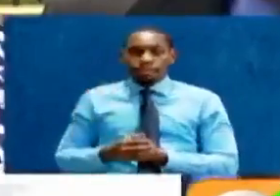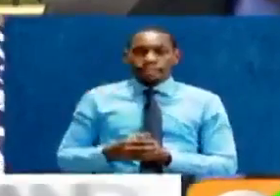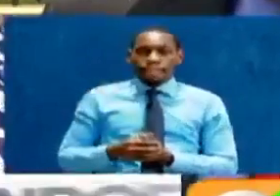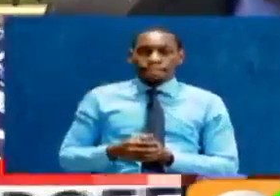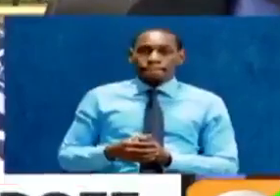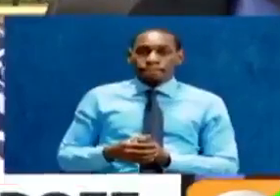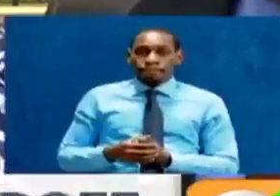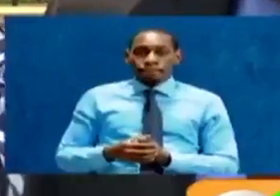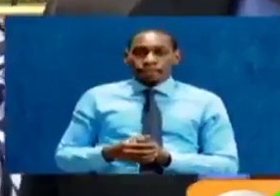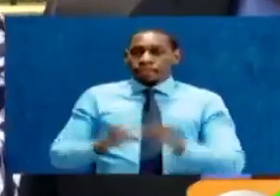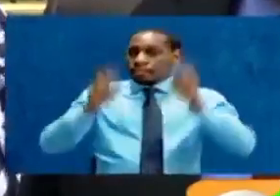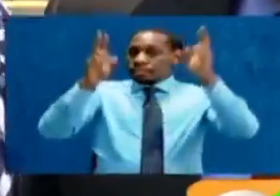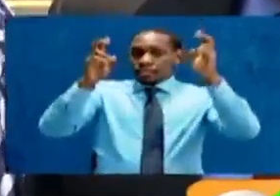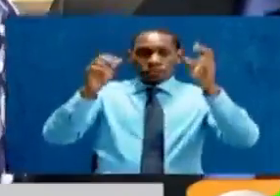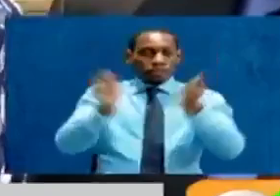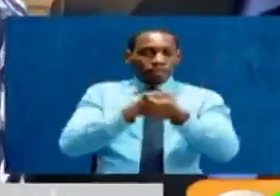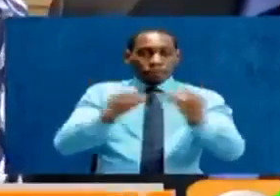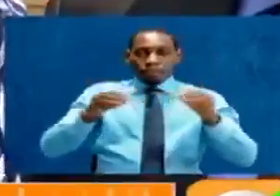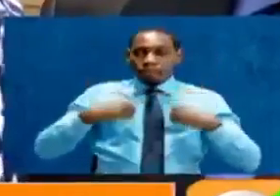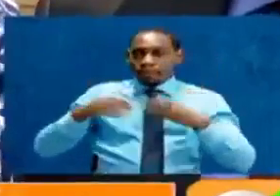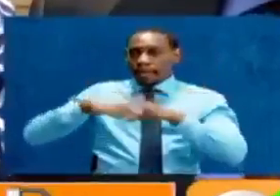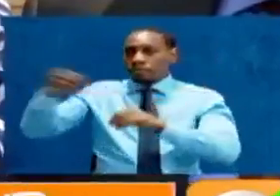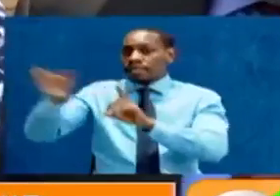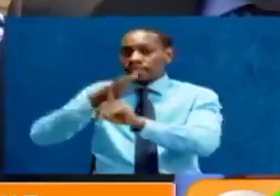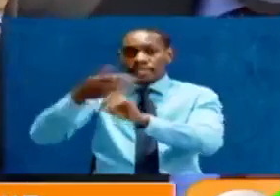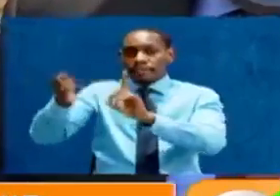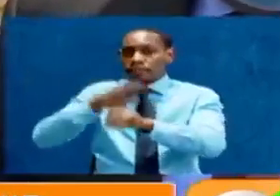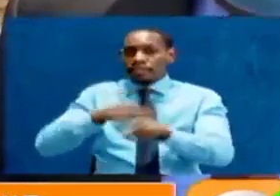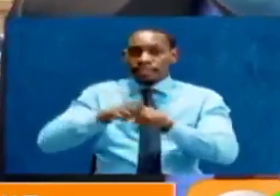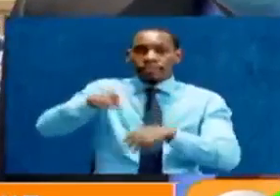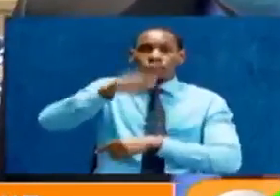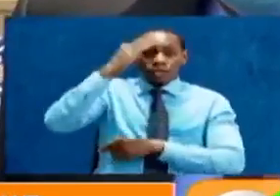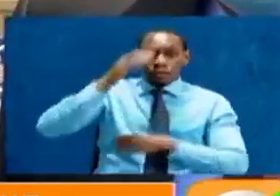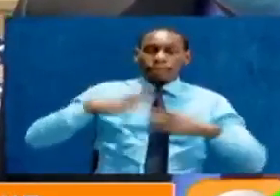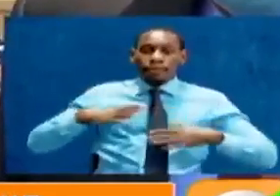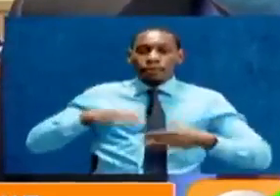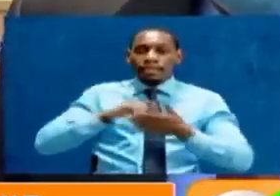kule. This is not a matter which will allow outside influence. And we know there